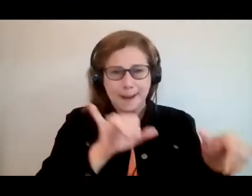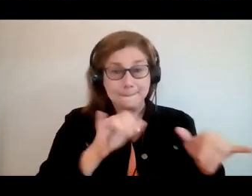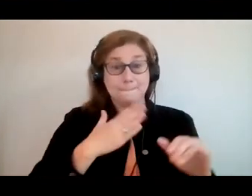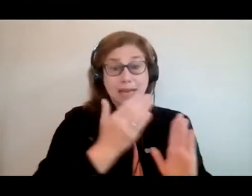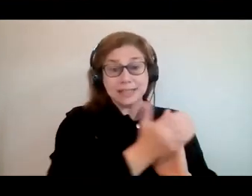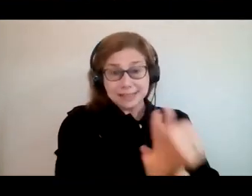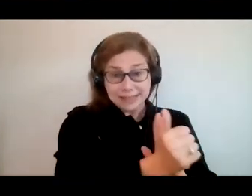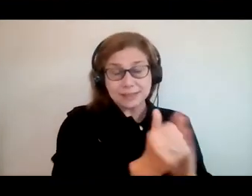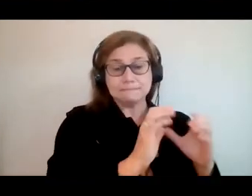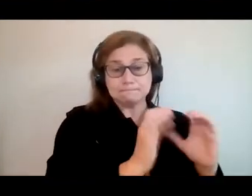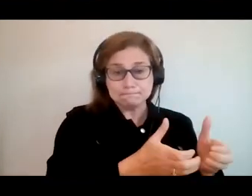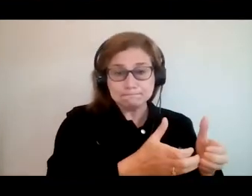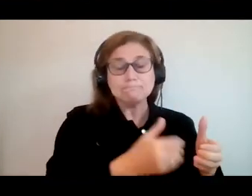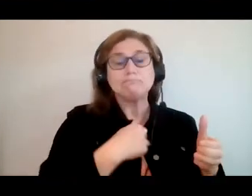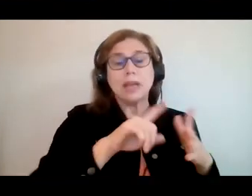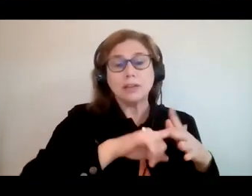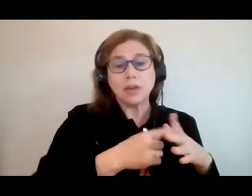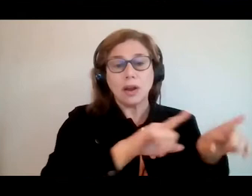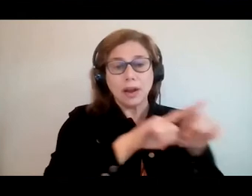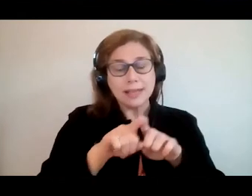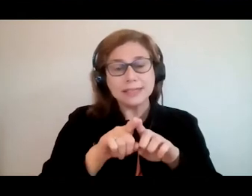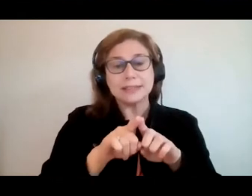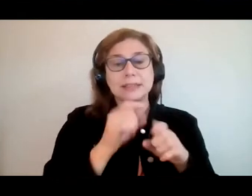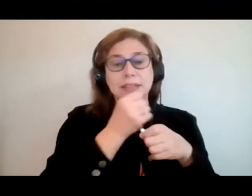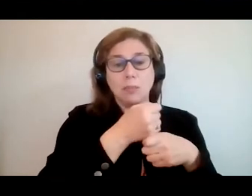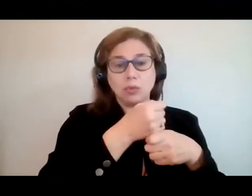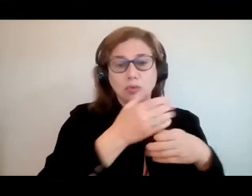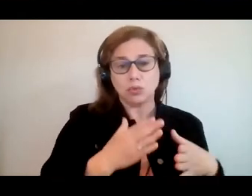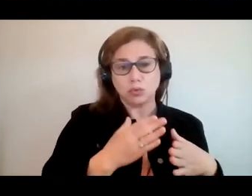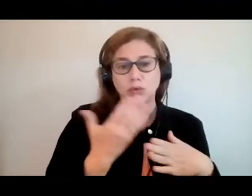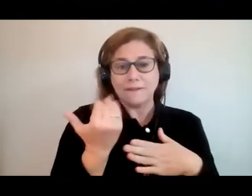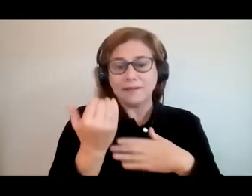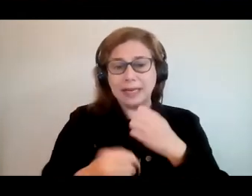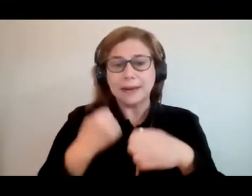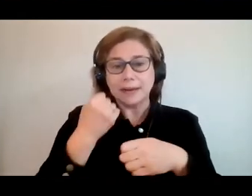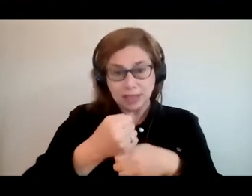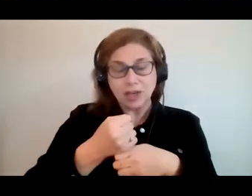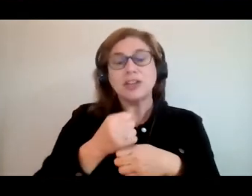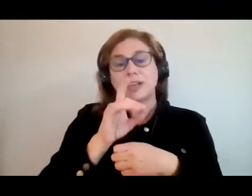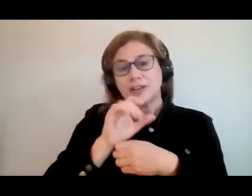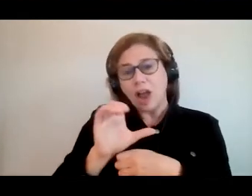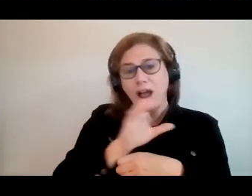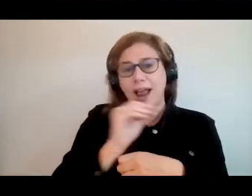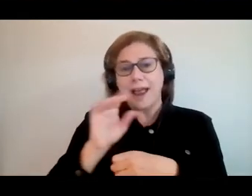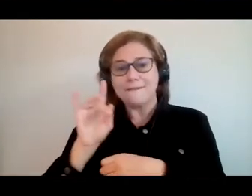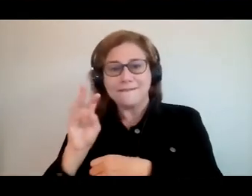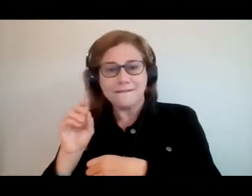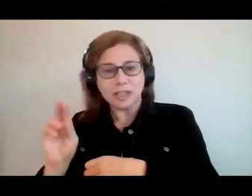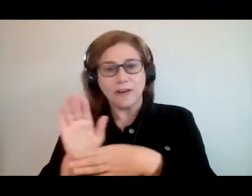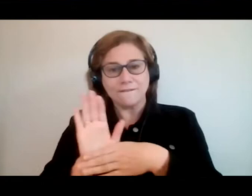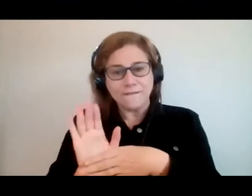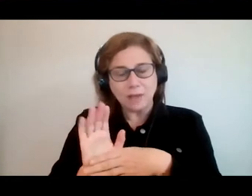know, started off as a producer for 15 years in documentary and fiction. And I'm